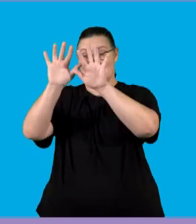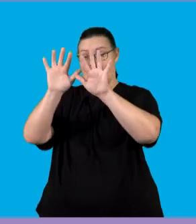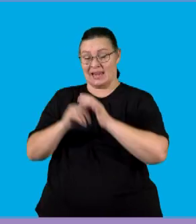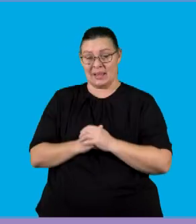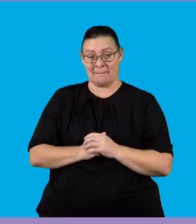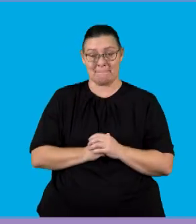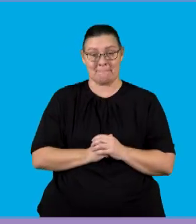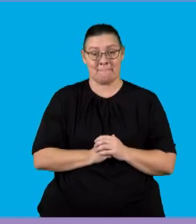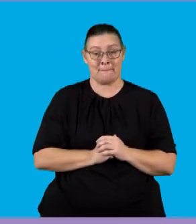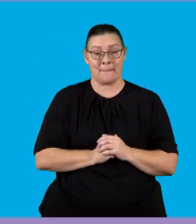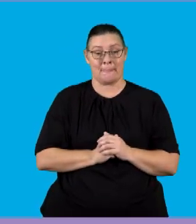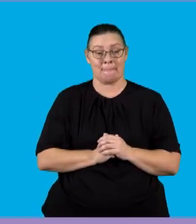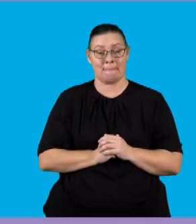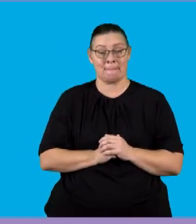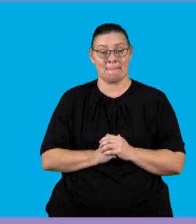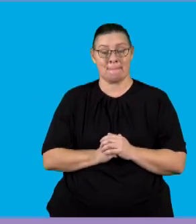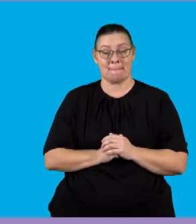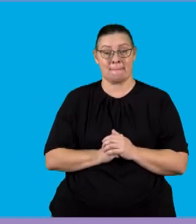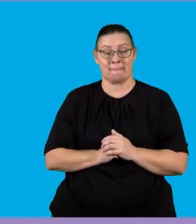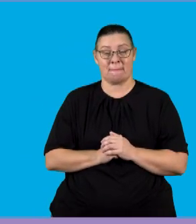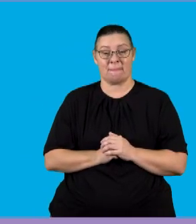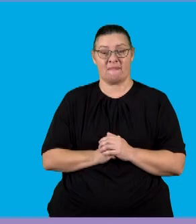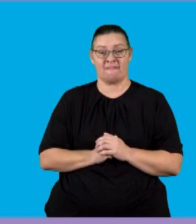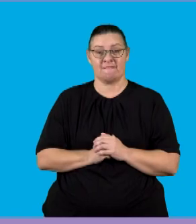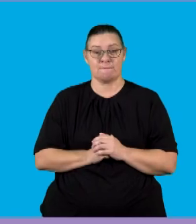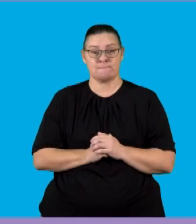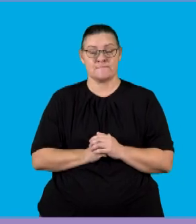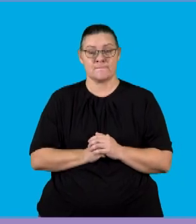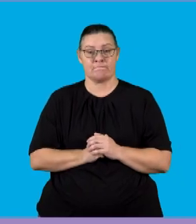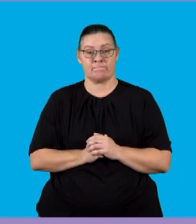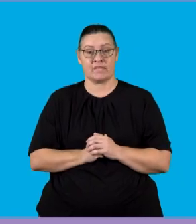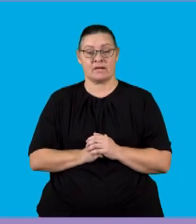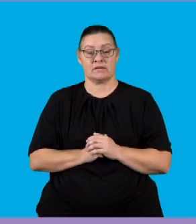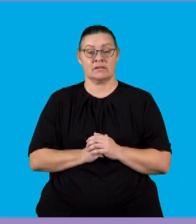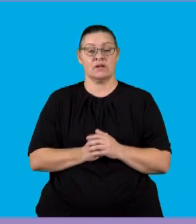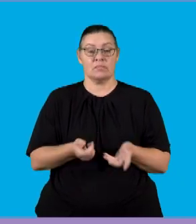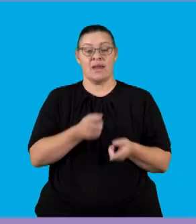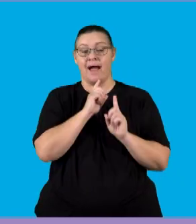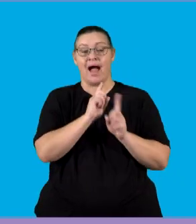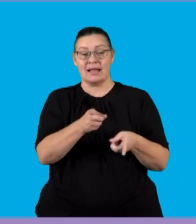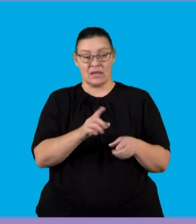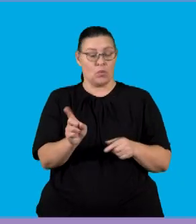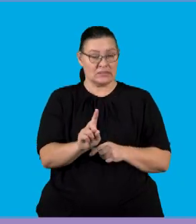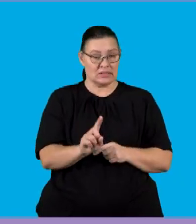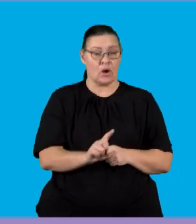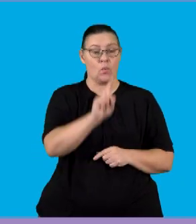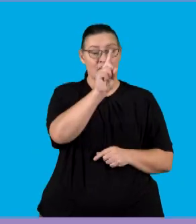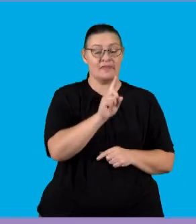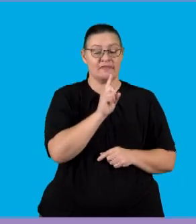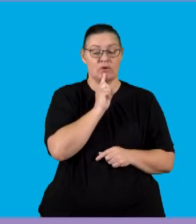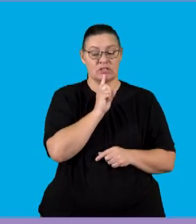did say that n is for that term number. Of course, that is going to give us an answer